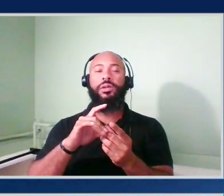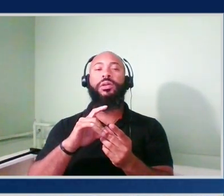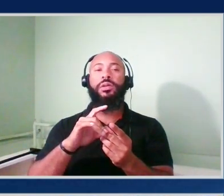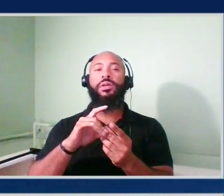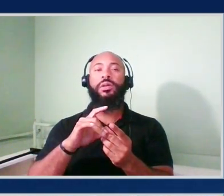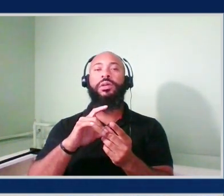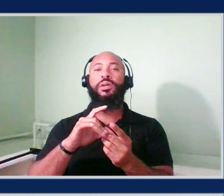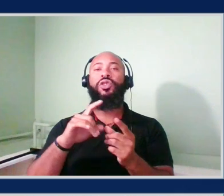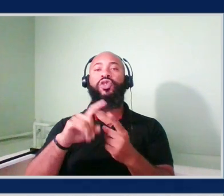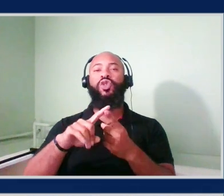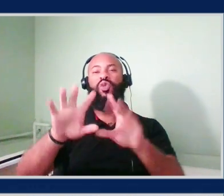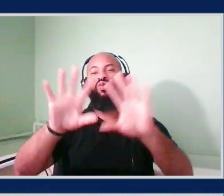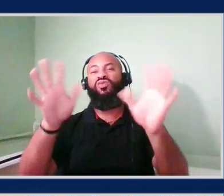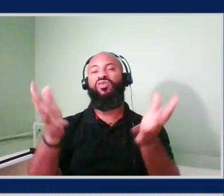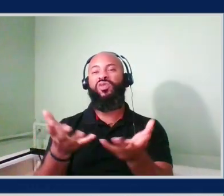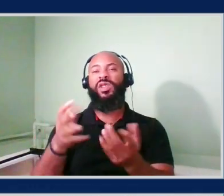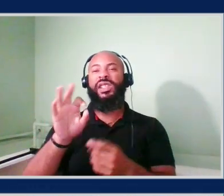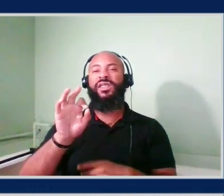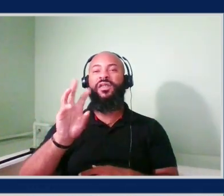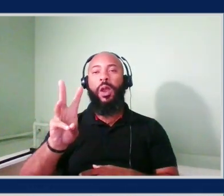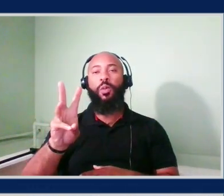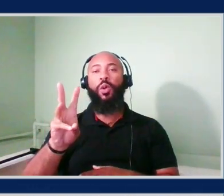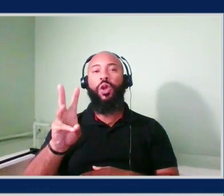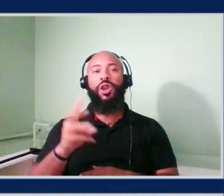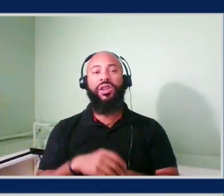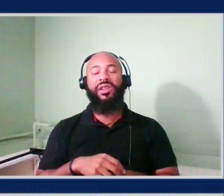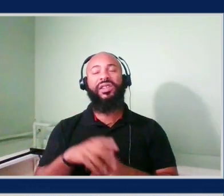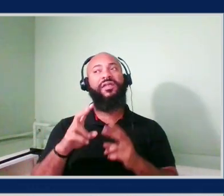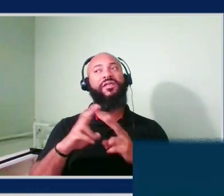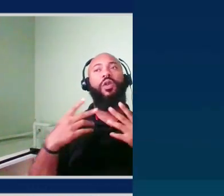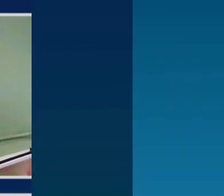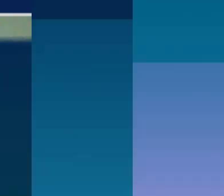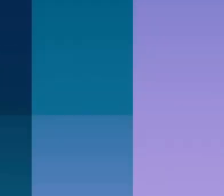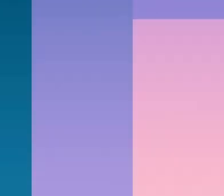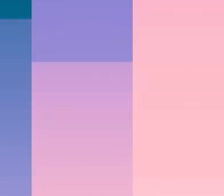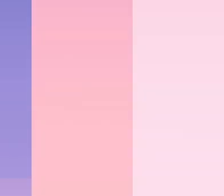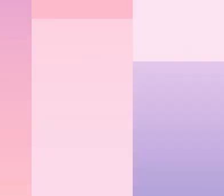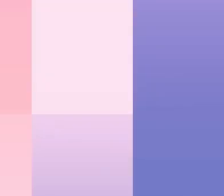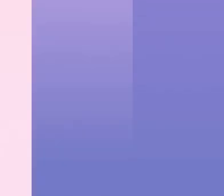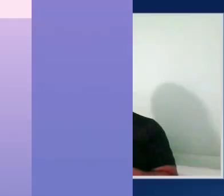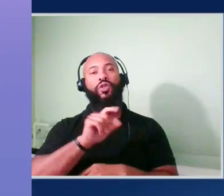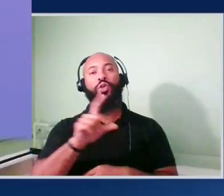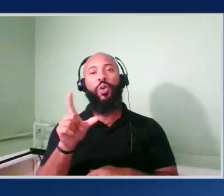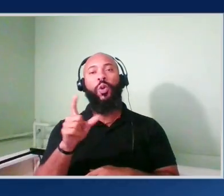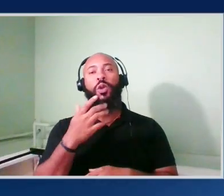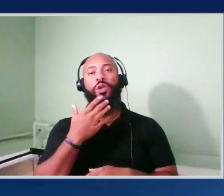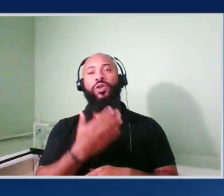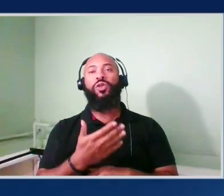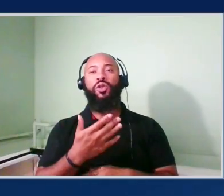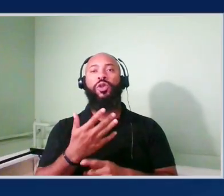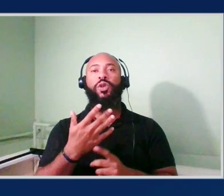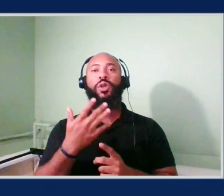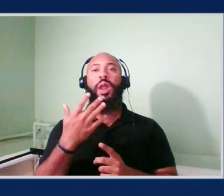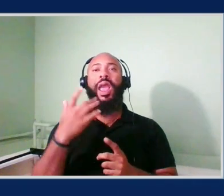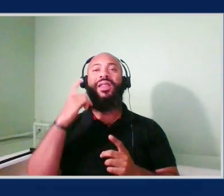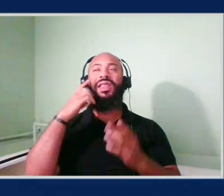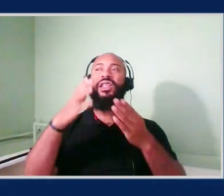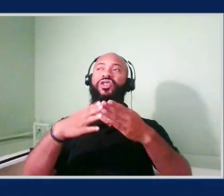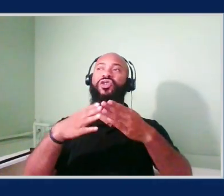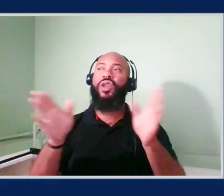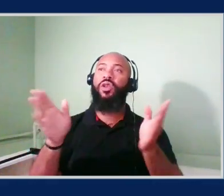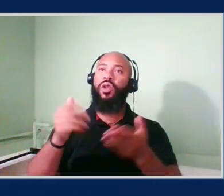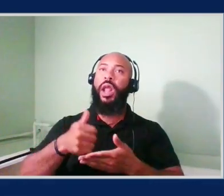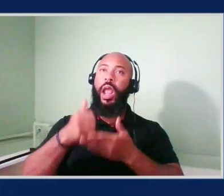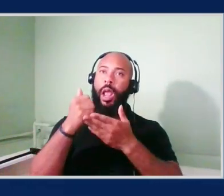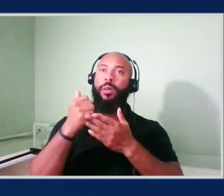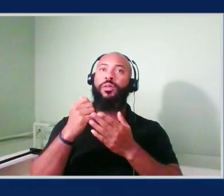this. To this framework. Yeah. This is a useful tool because it helps. I think it's a broad tool for understanding how